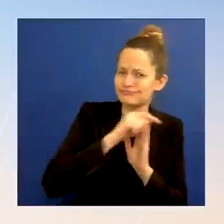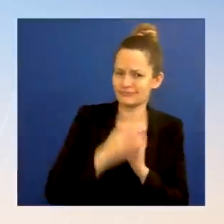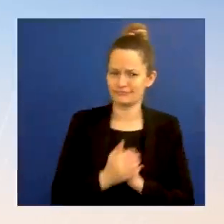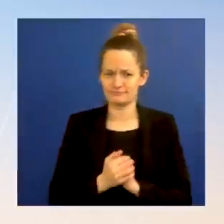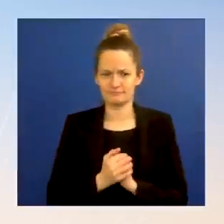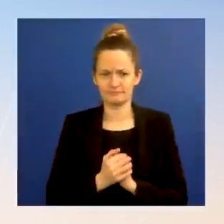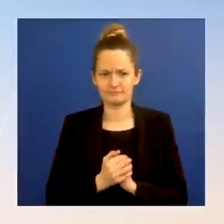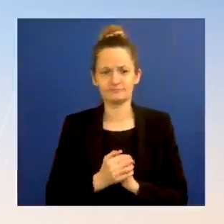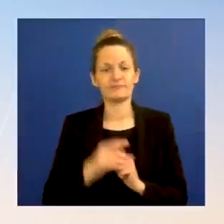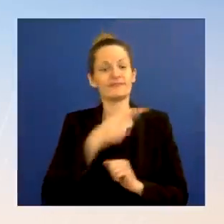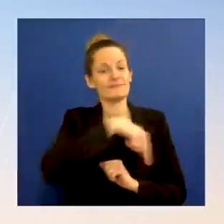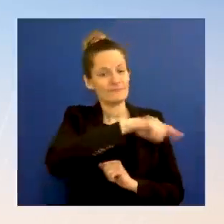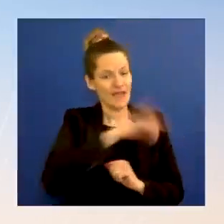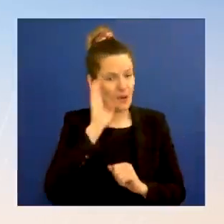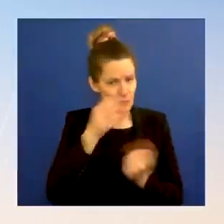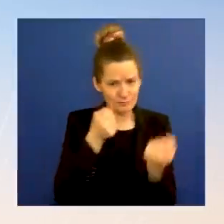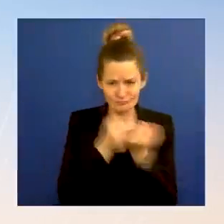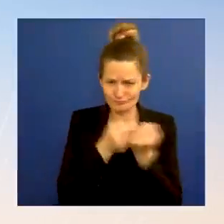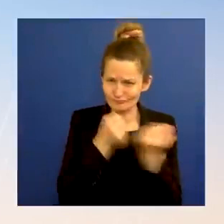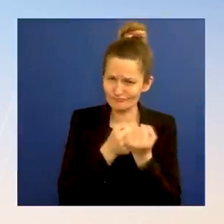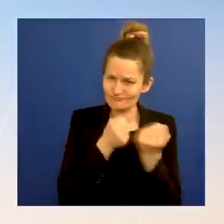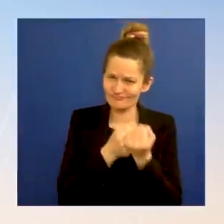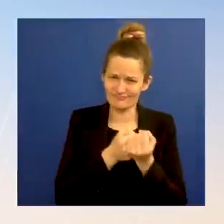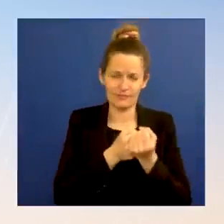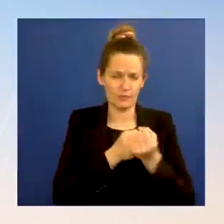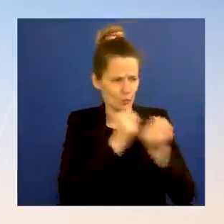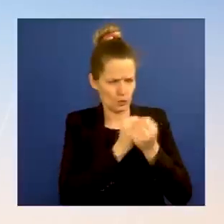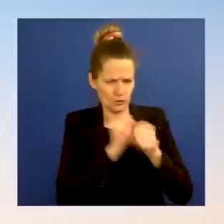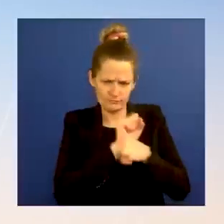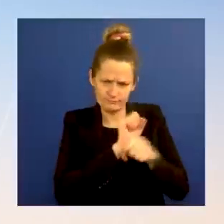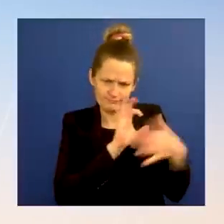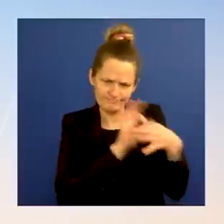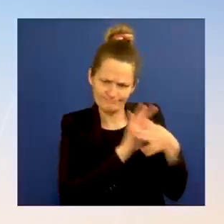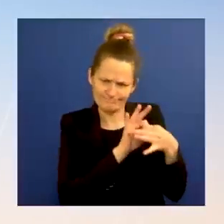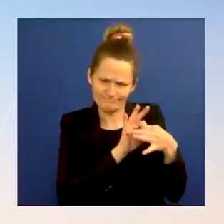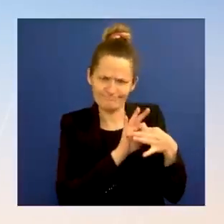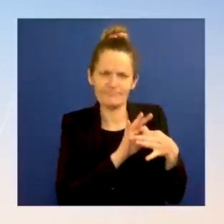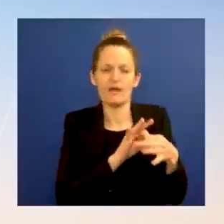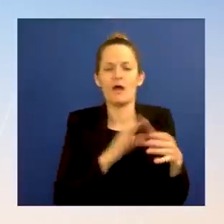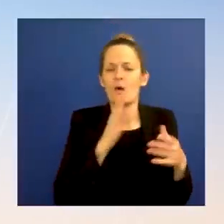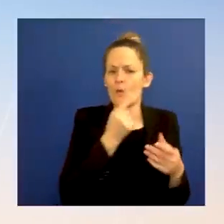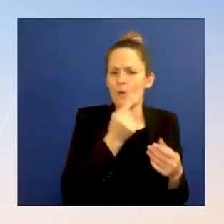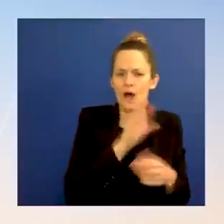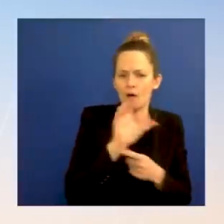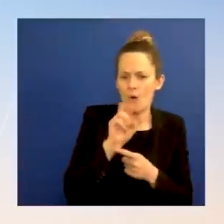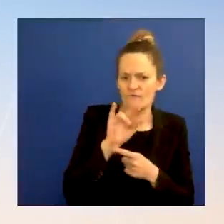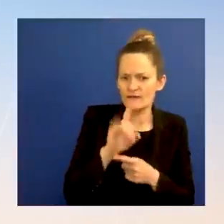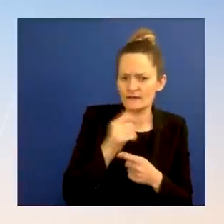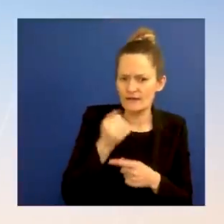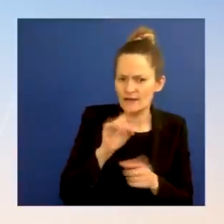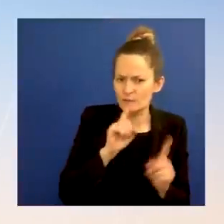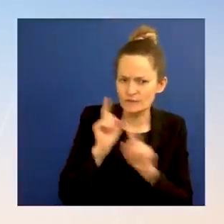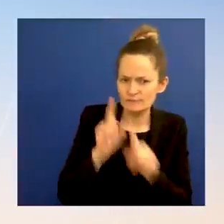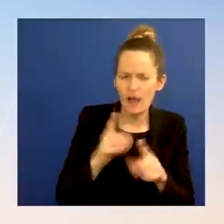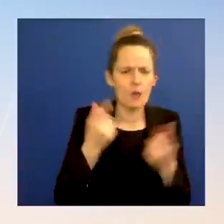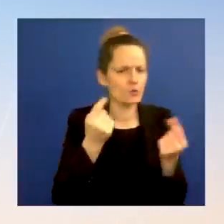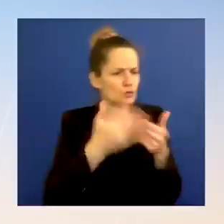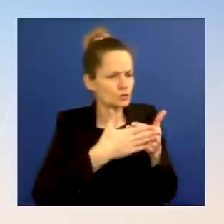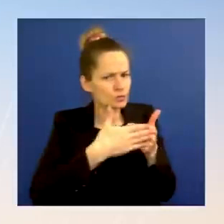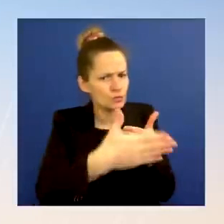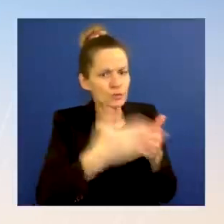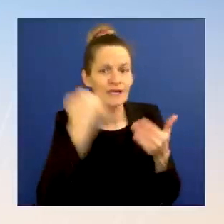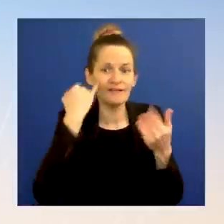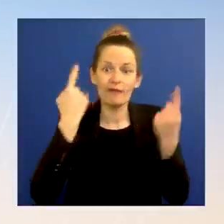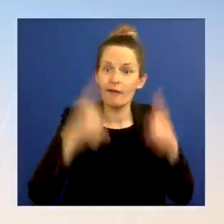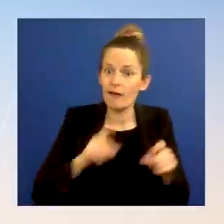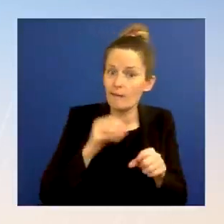and discuss COVID-19 response, future pandemic preparedness, economic recovery, and regional responses to migration. That evening, he